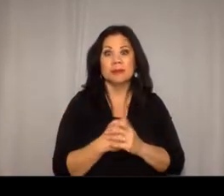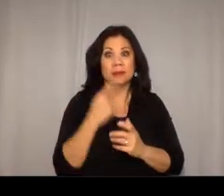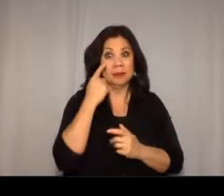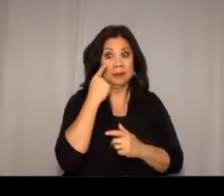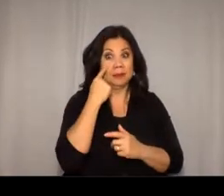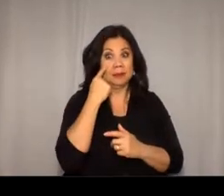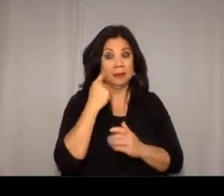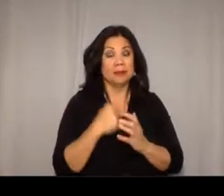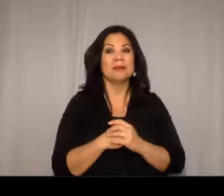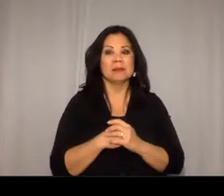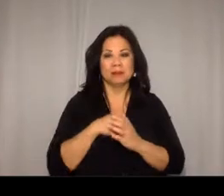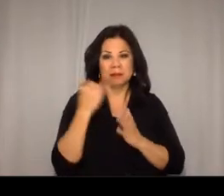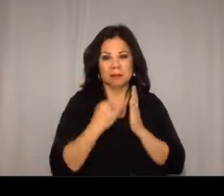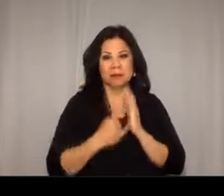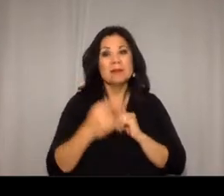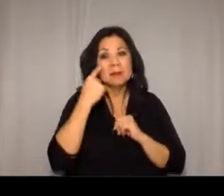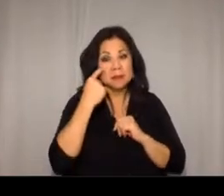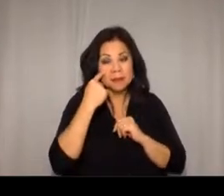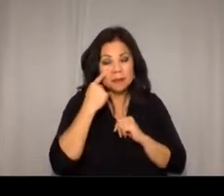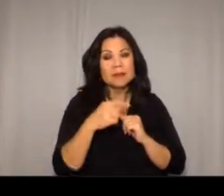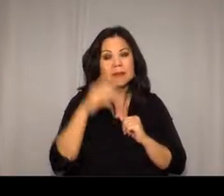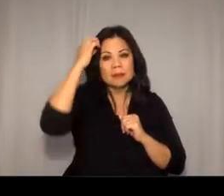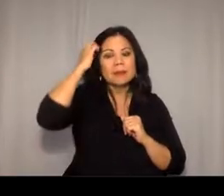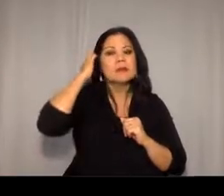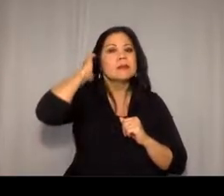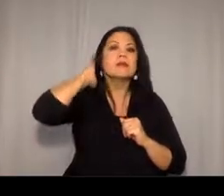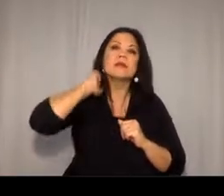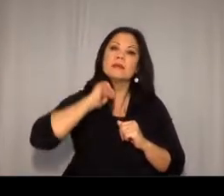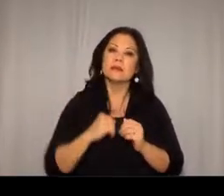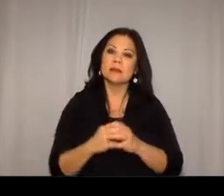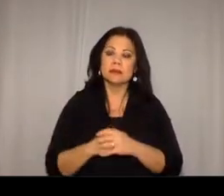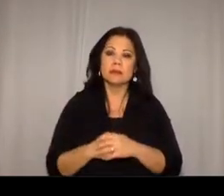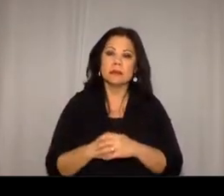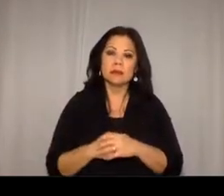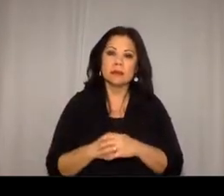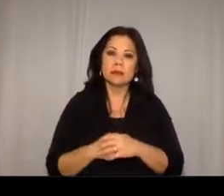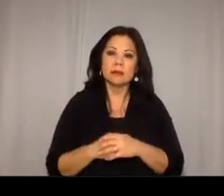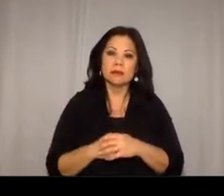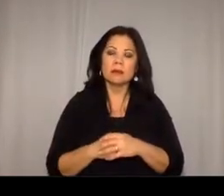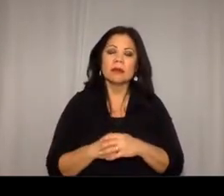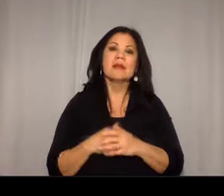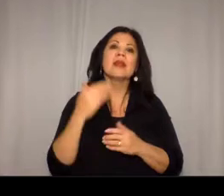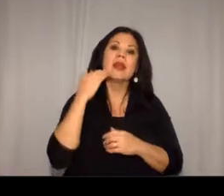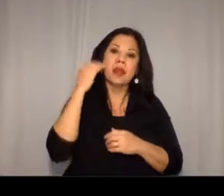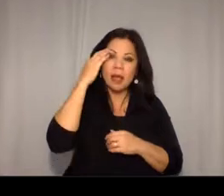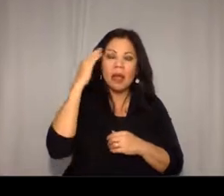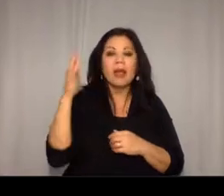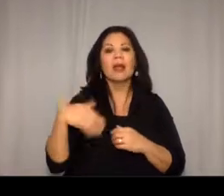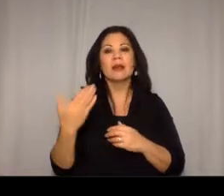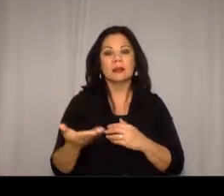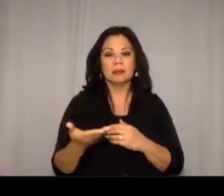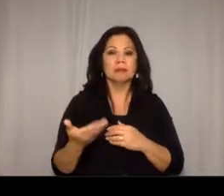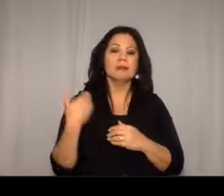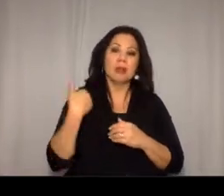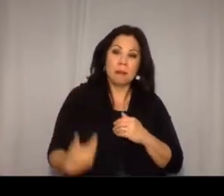eye. We're going to add the eye to our friend. So I'm going to put in the head. We're